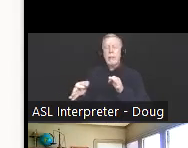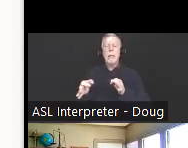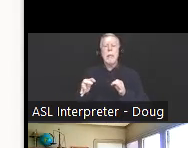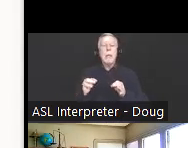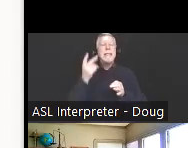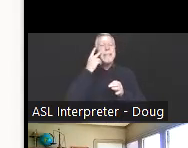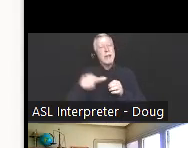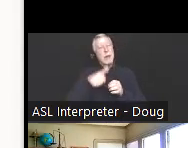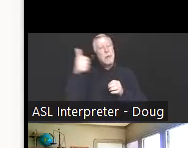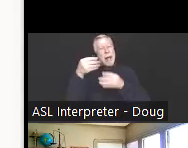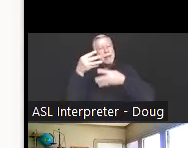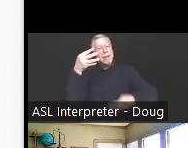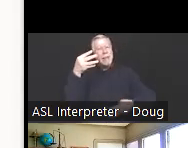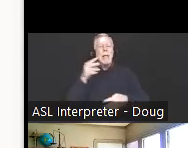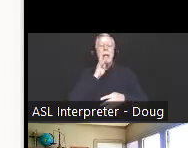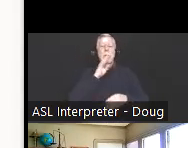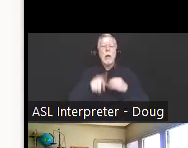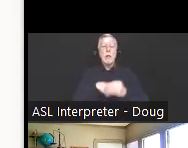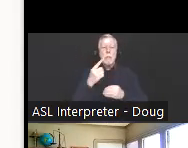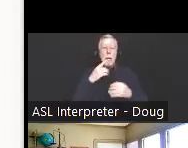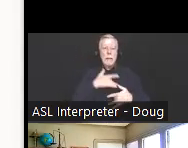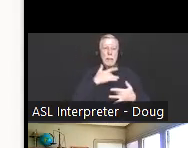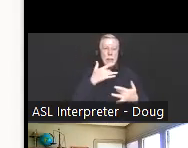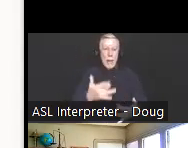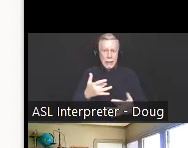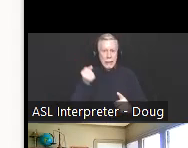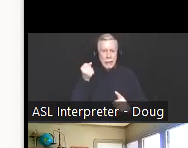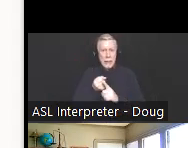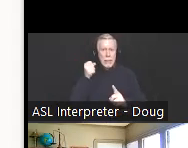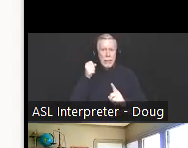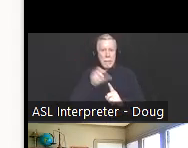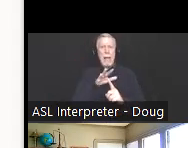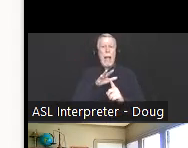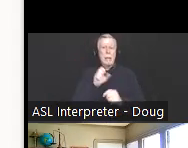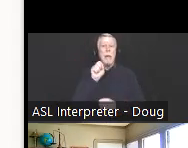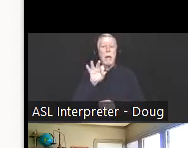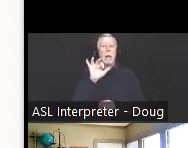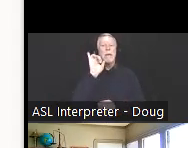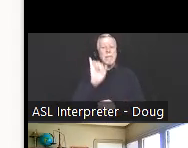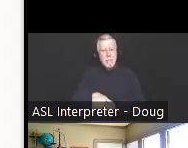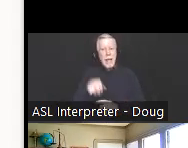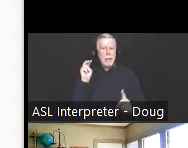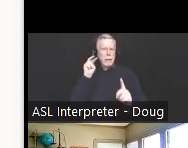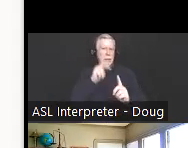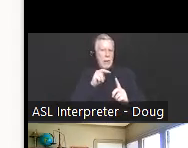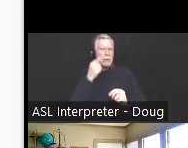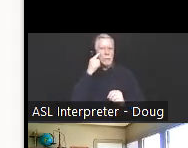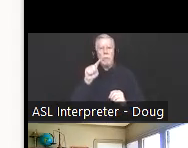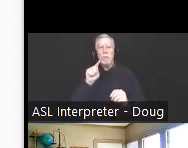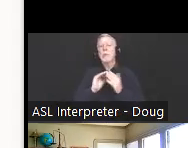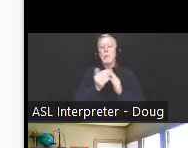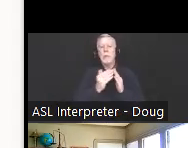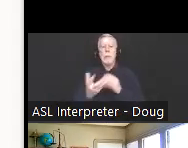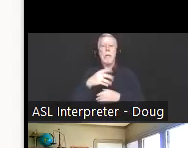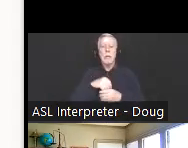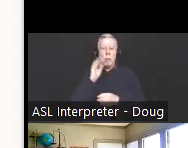them. It talks about what the likely impact of that stance toward community engagement is going to be,